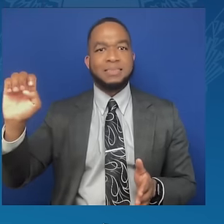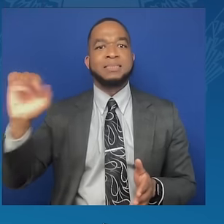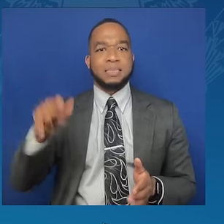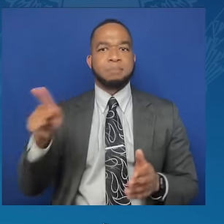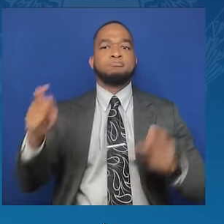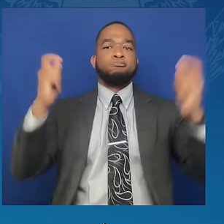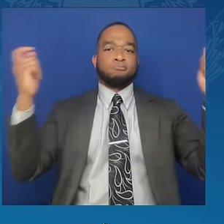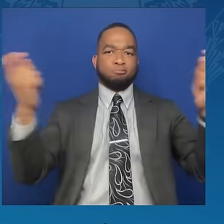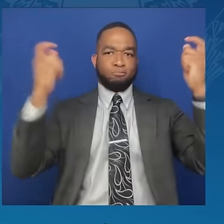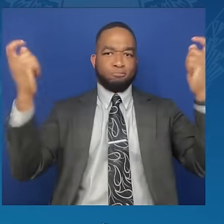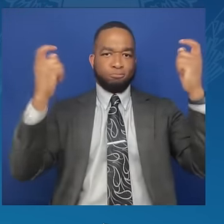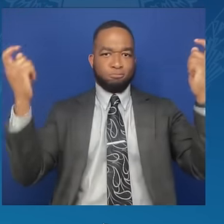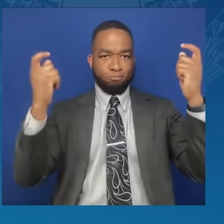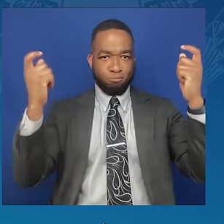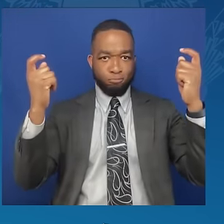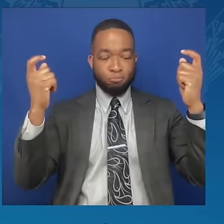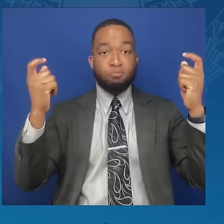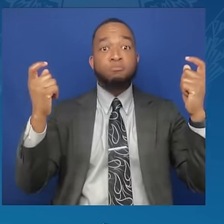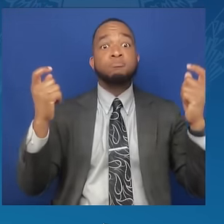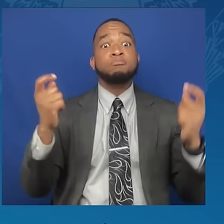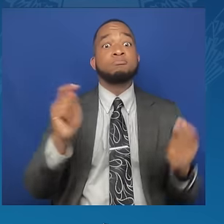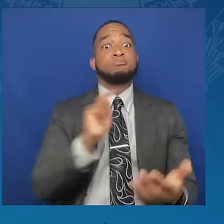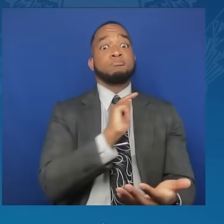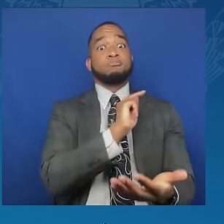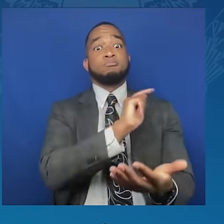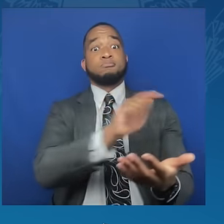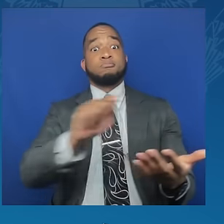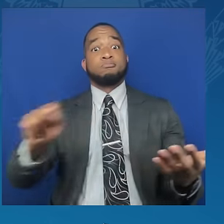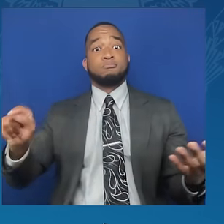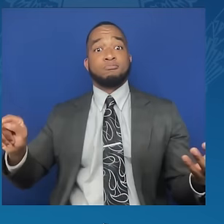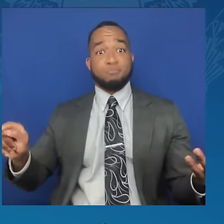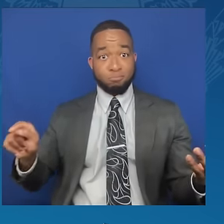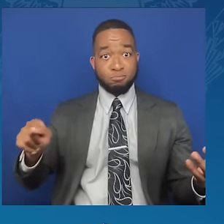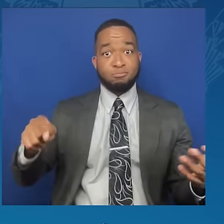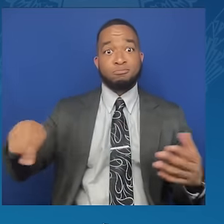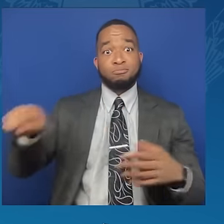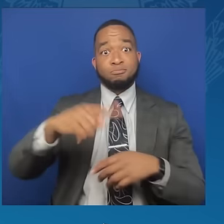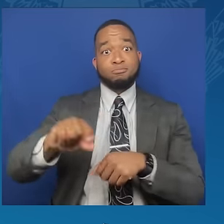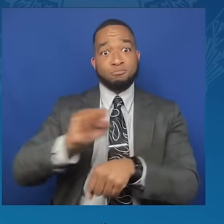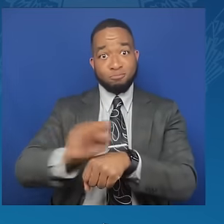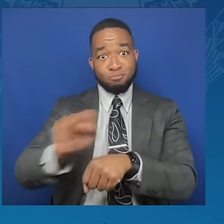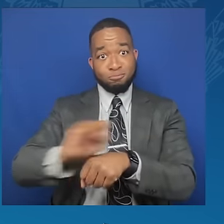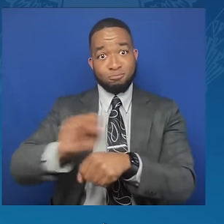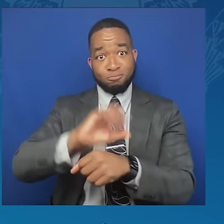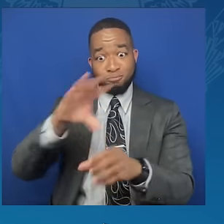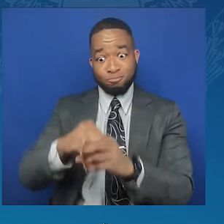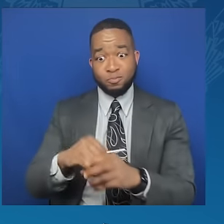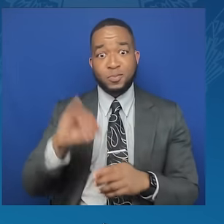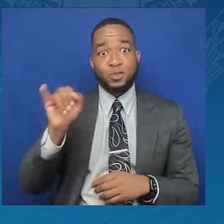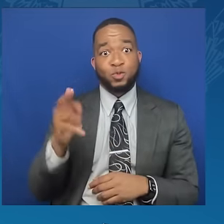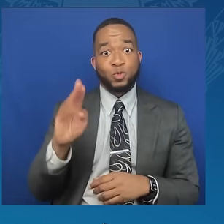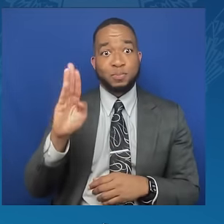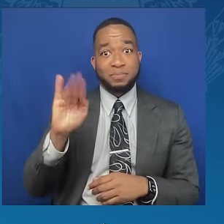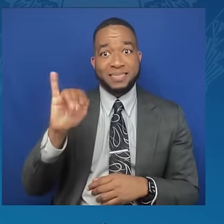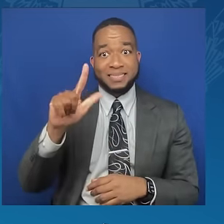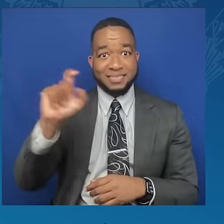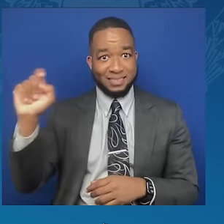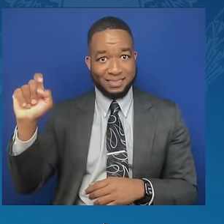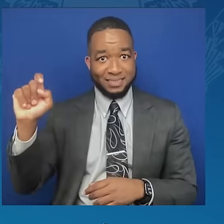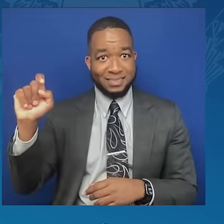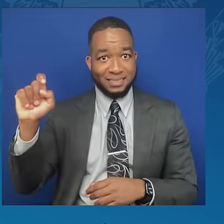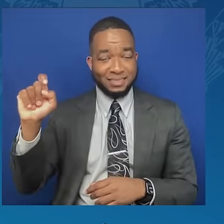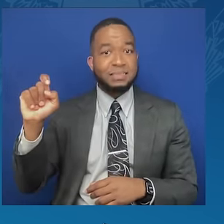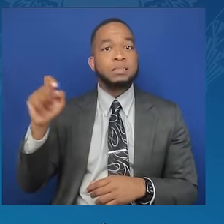Jubilee truly understand the theme, return to the bridge,